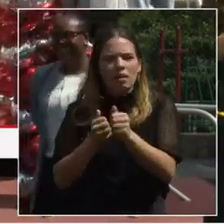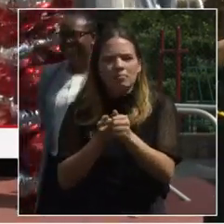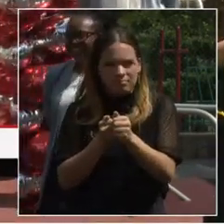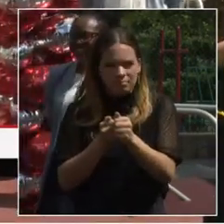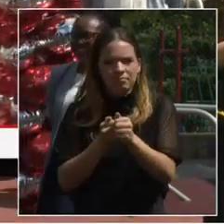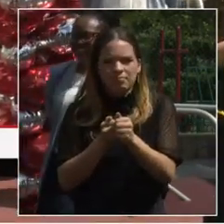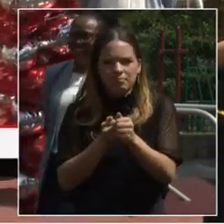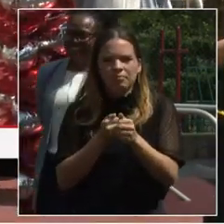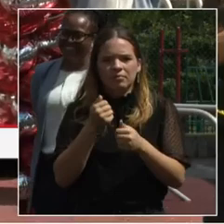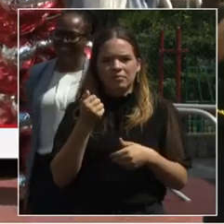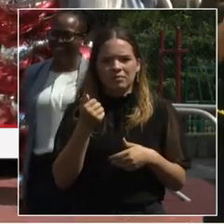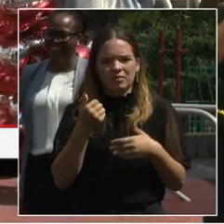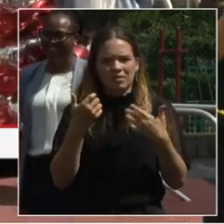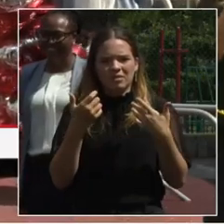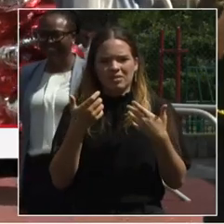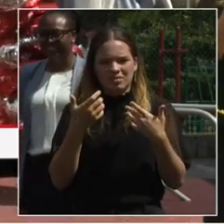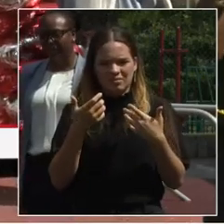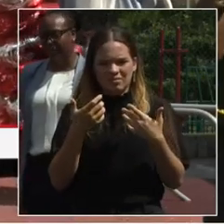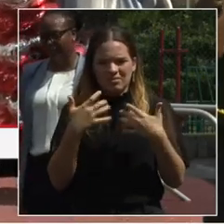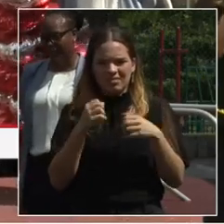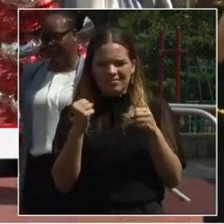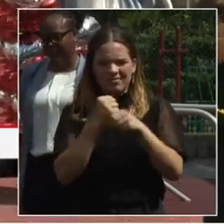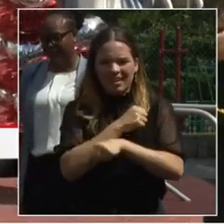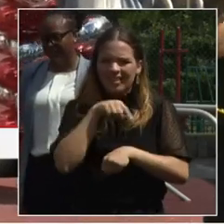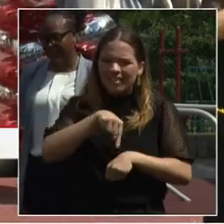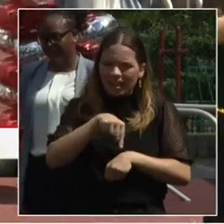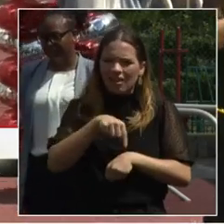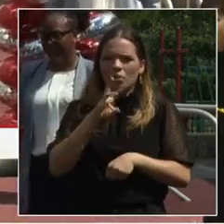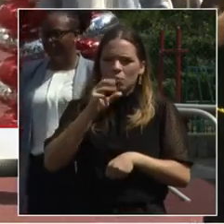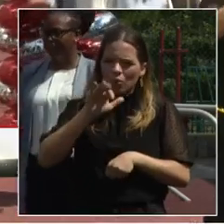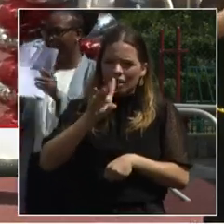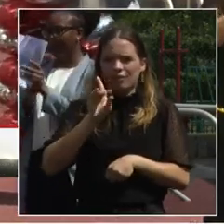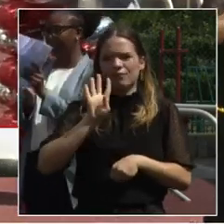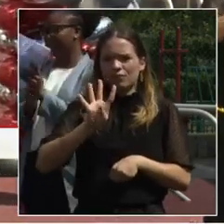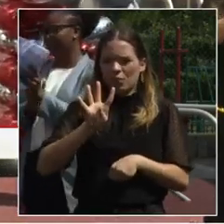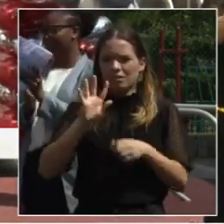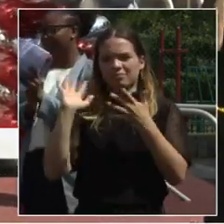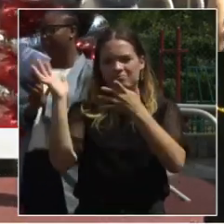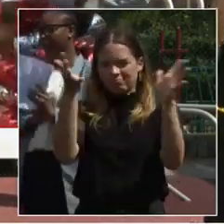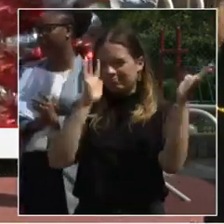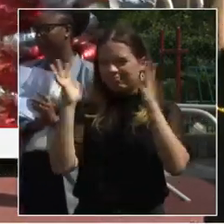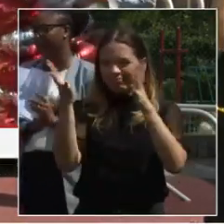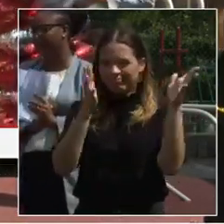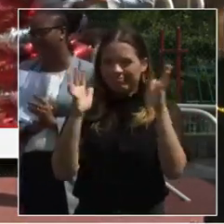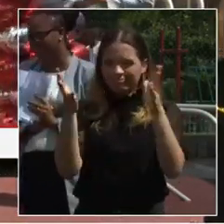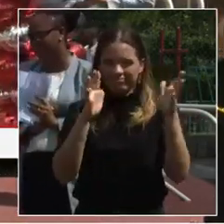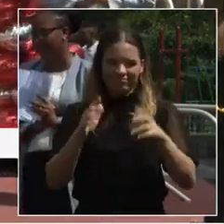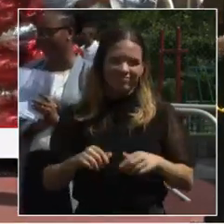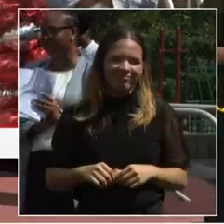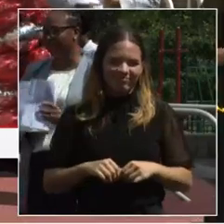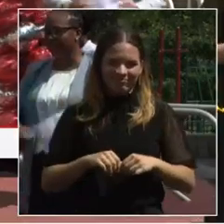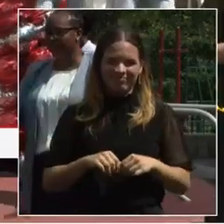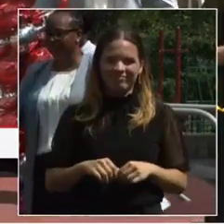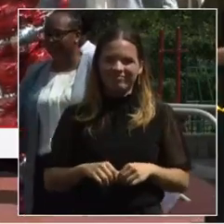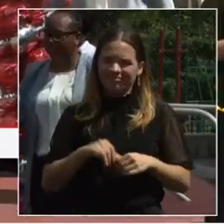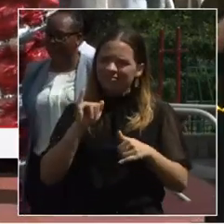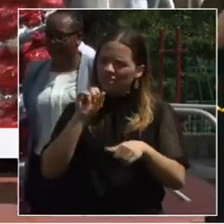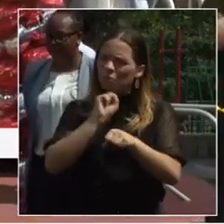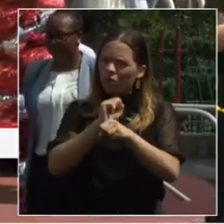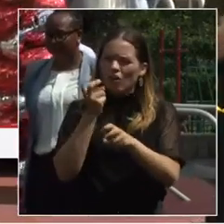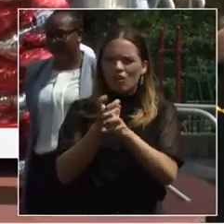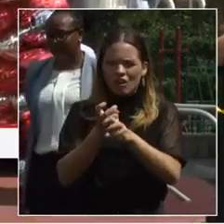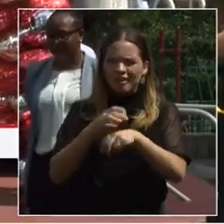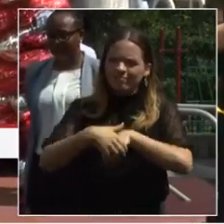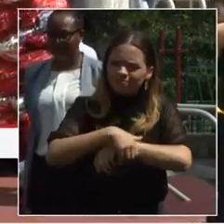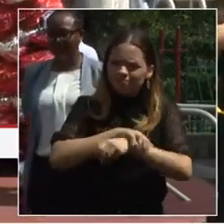fighting for Ward 4 residents since she's gotten in office, and I think she deserves a round of applause. Let's give her a hand for all her hard work on behalf of Ward 4, especially